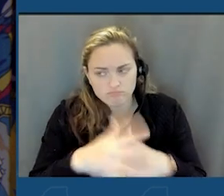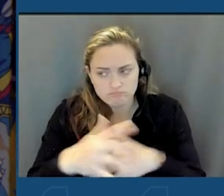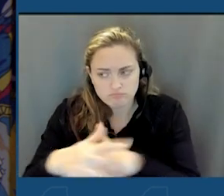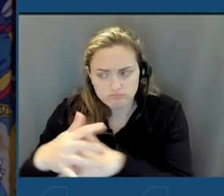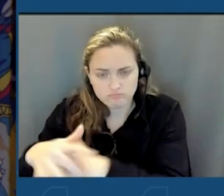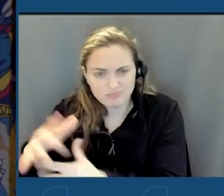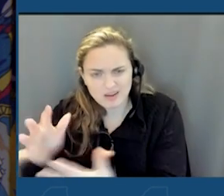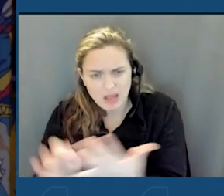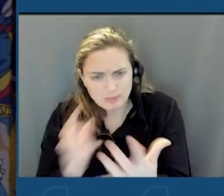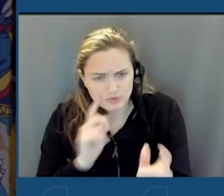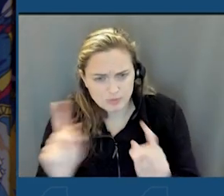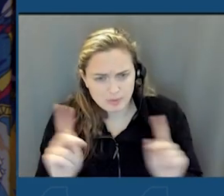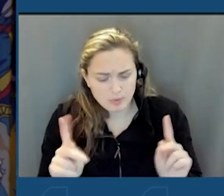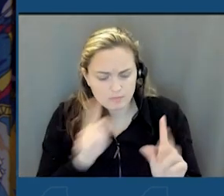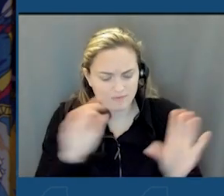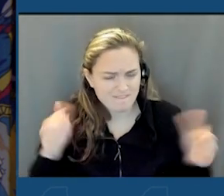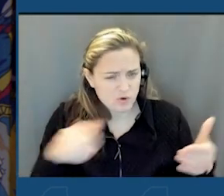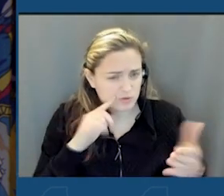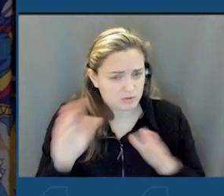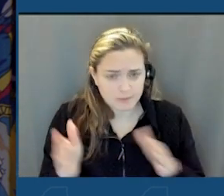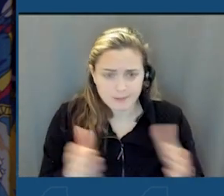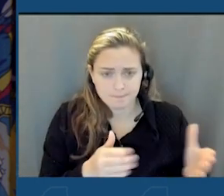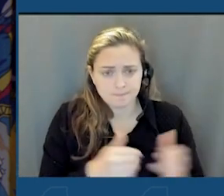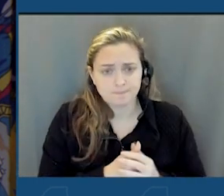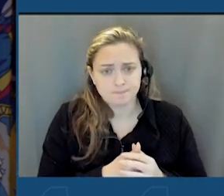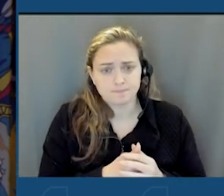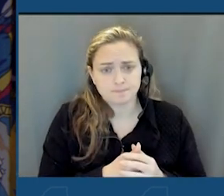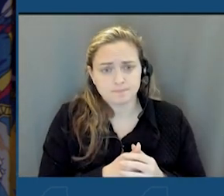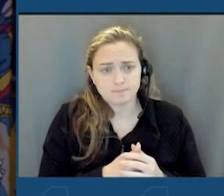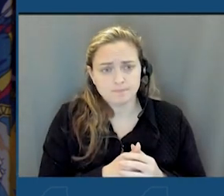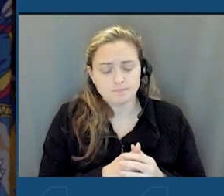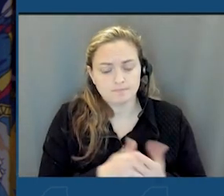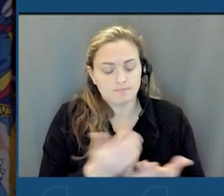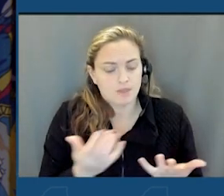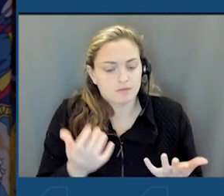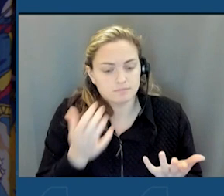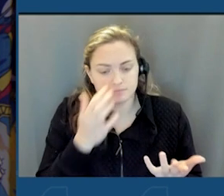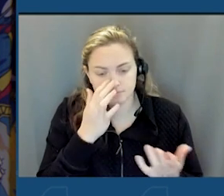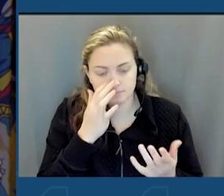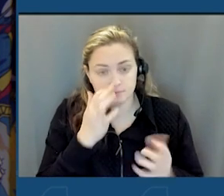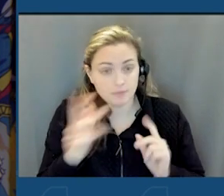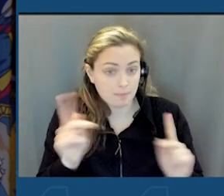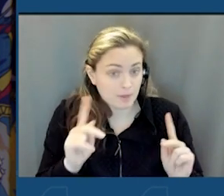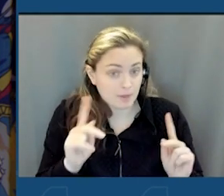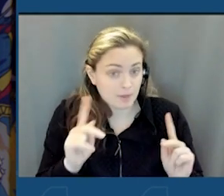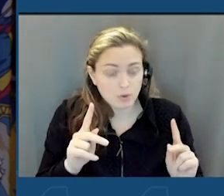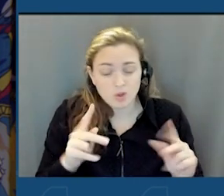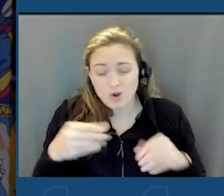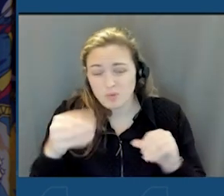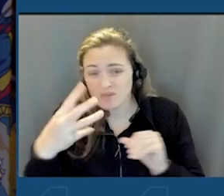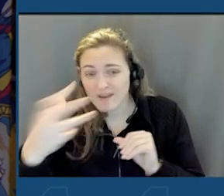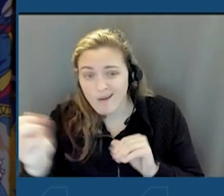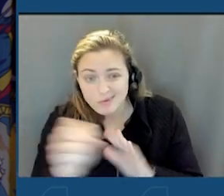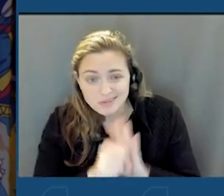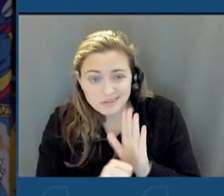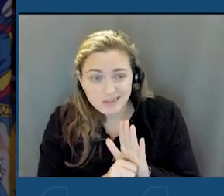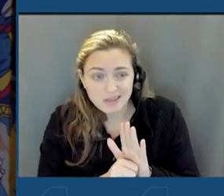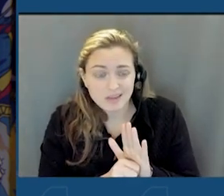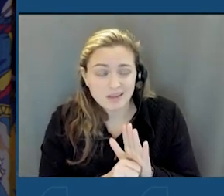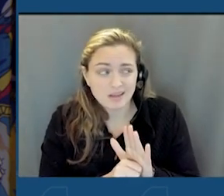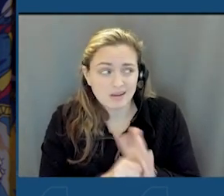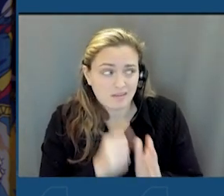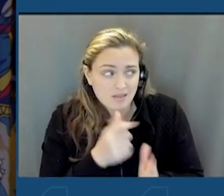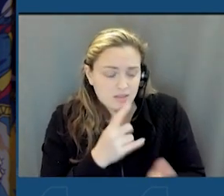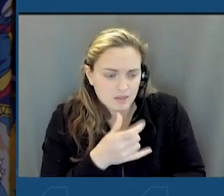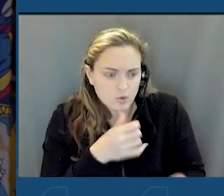I'm focused on with this plan. And people are moving out of our state, not that they don't love New